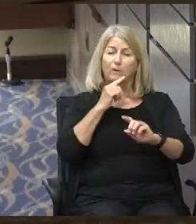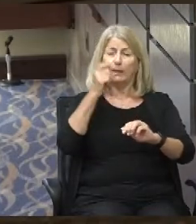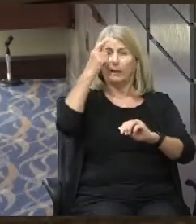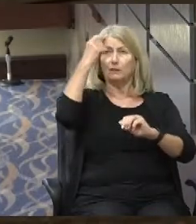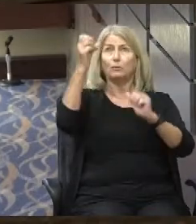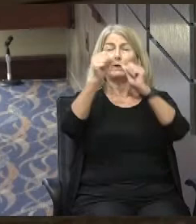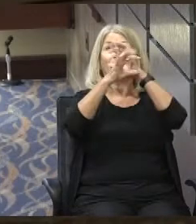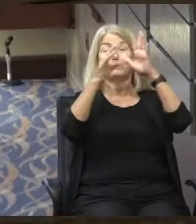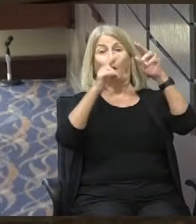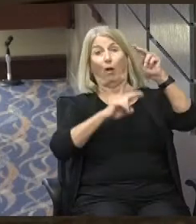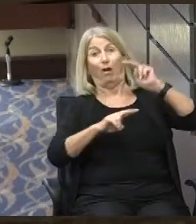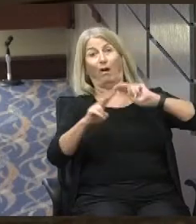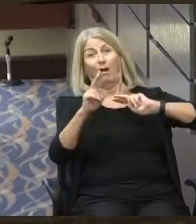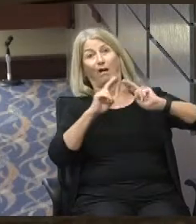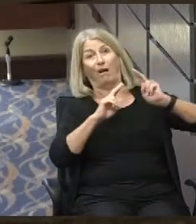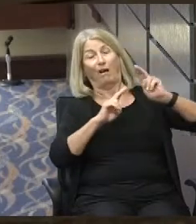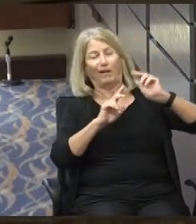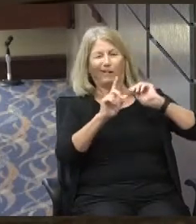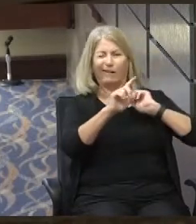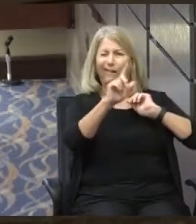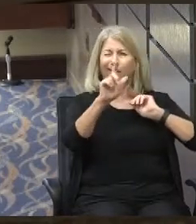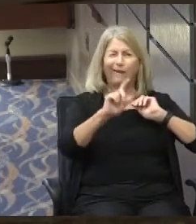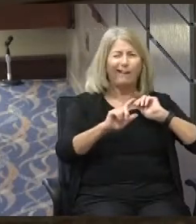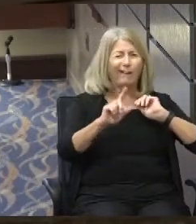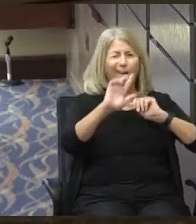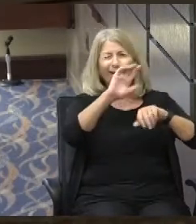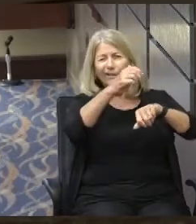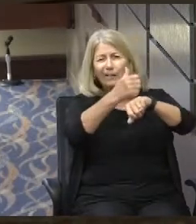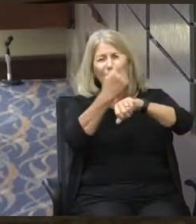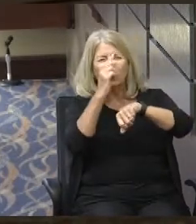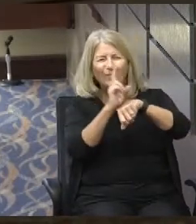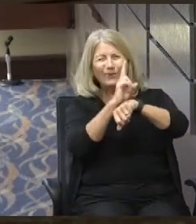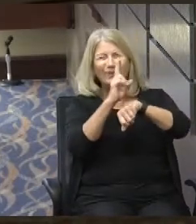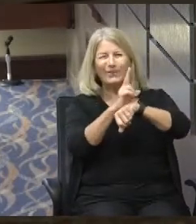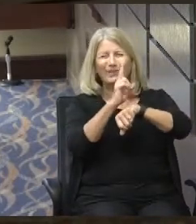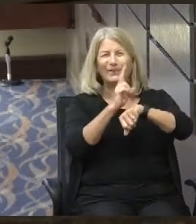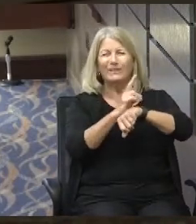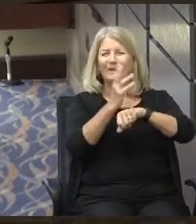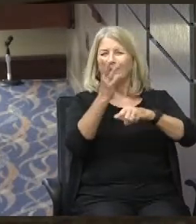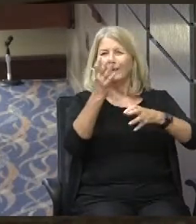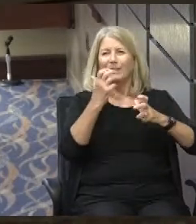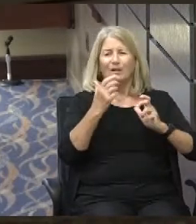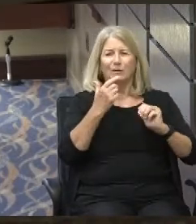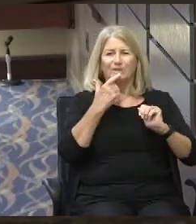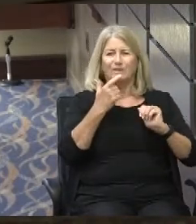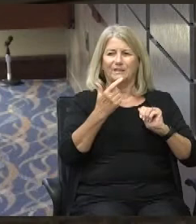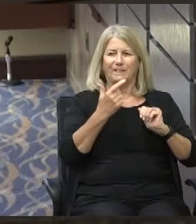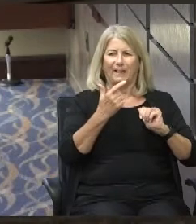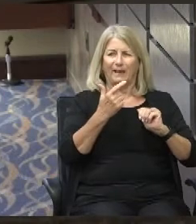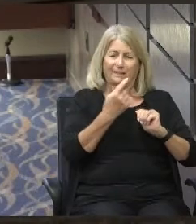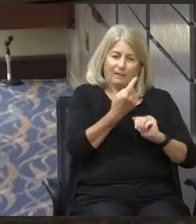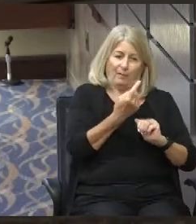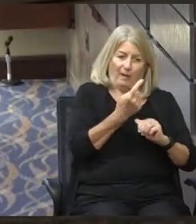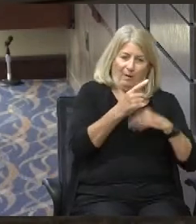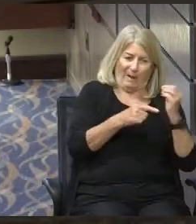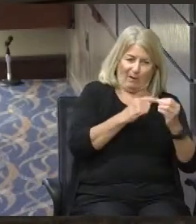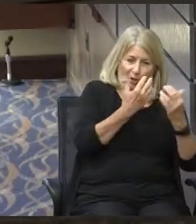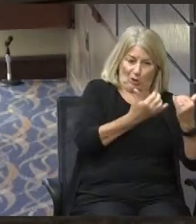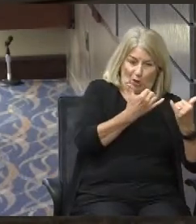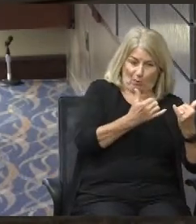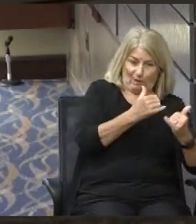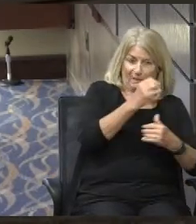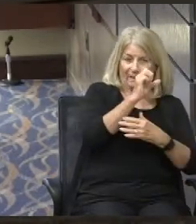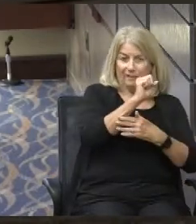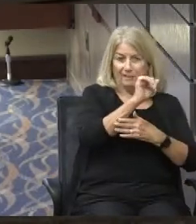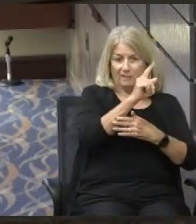navigate, and it seems set up for usability. I don't want to cast aspersions on our current site, but it definitely is a